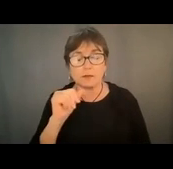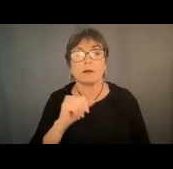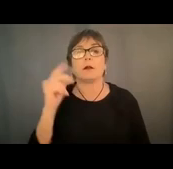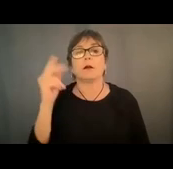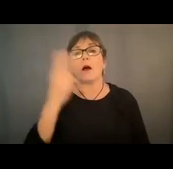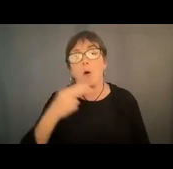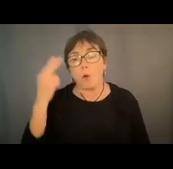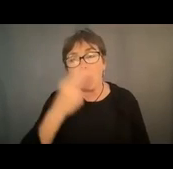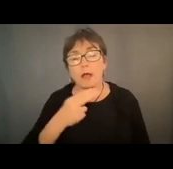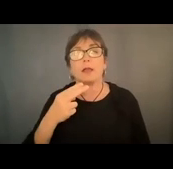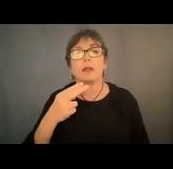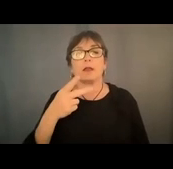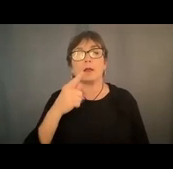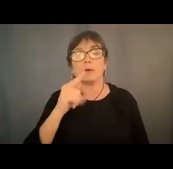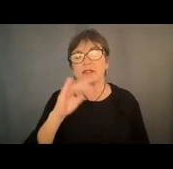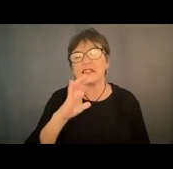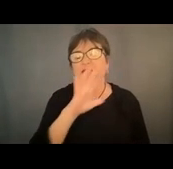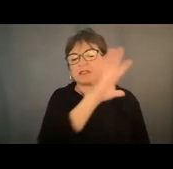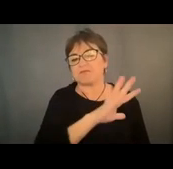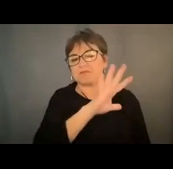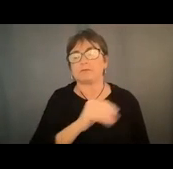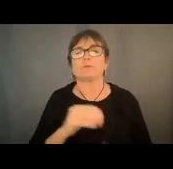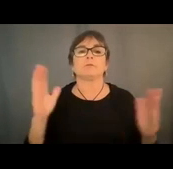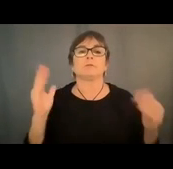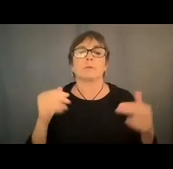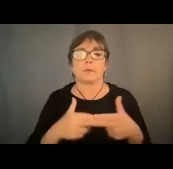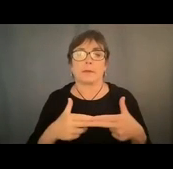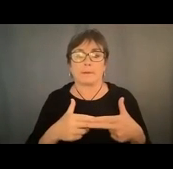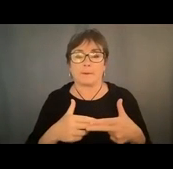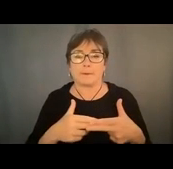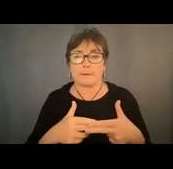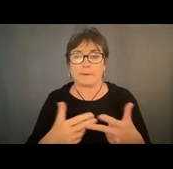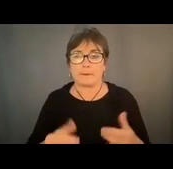Pacific. Okay, so the next slide.